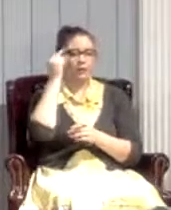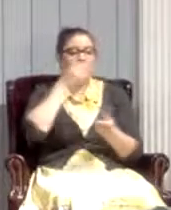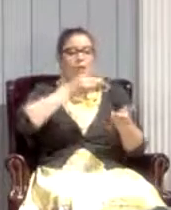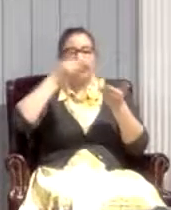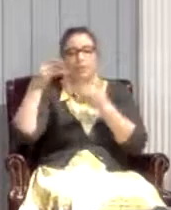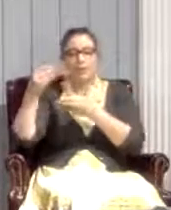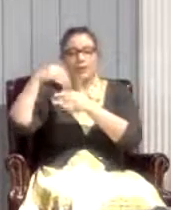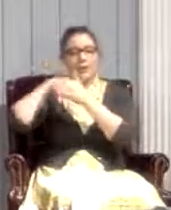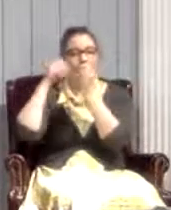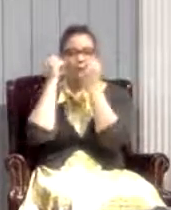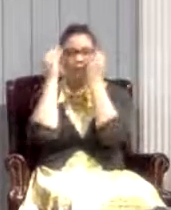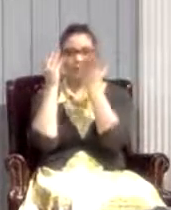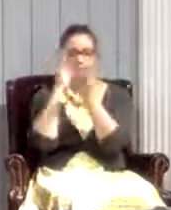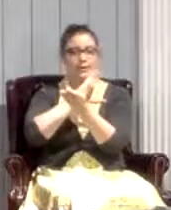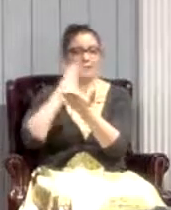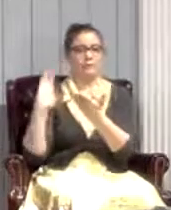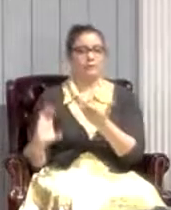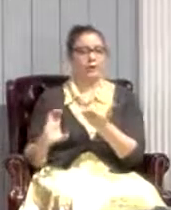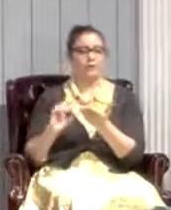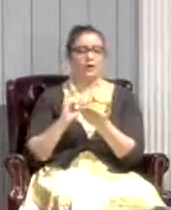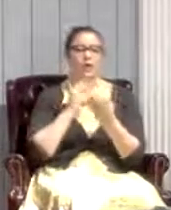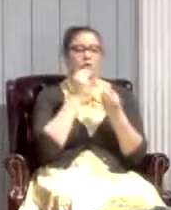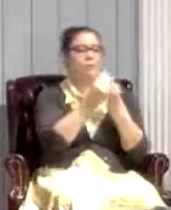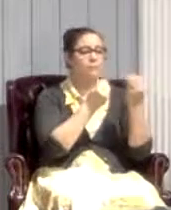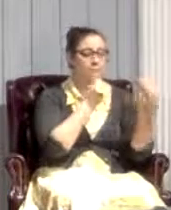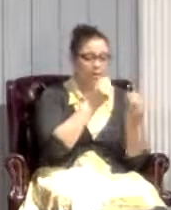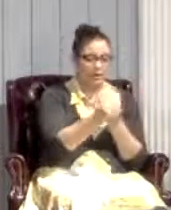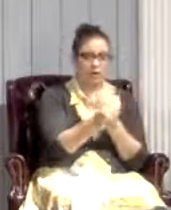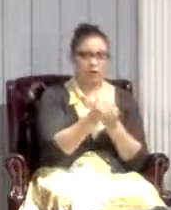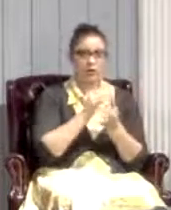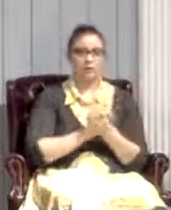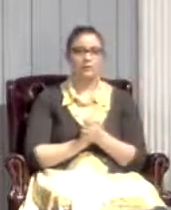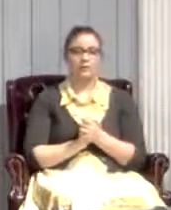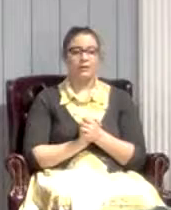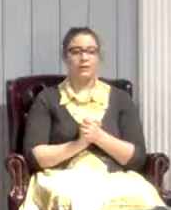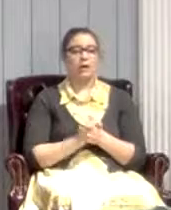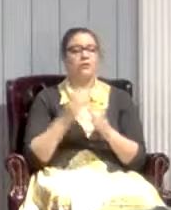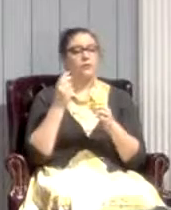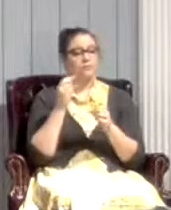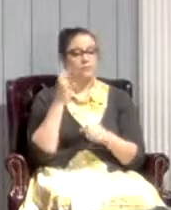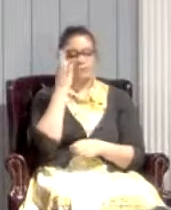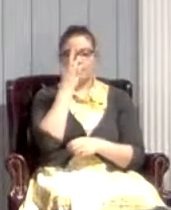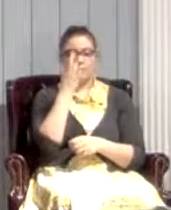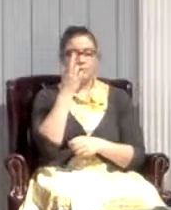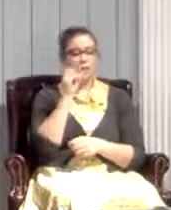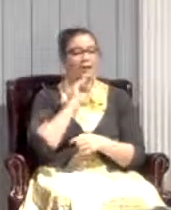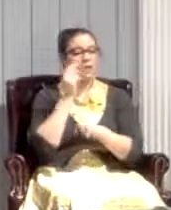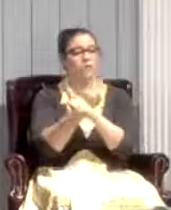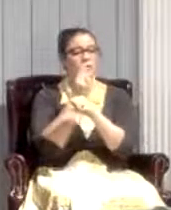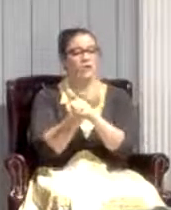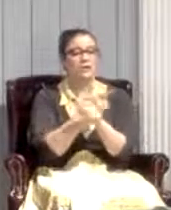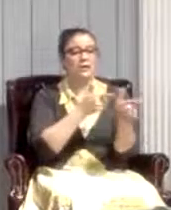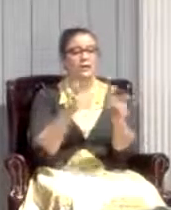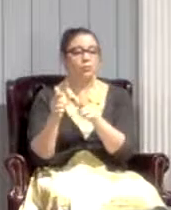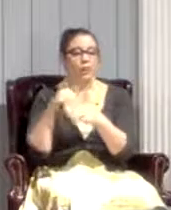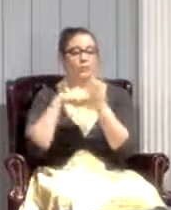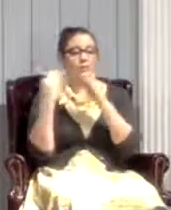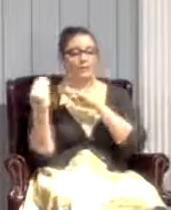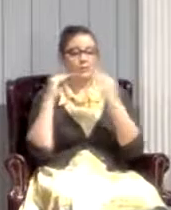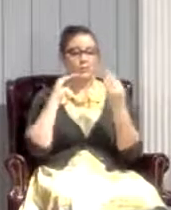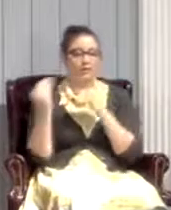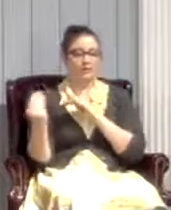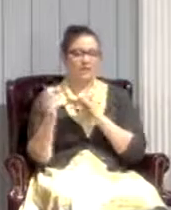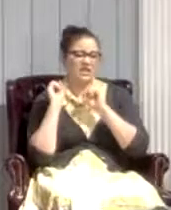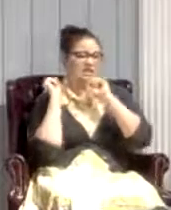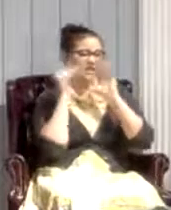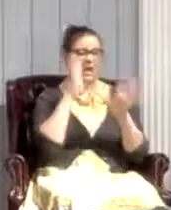Christ to so minister and so work. The reason I'm going to use these weapons of warfare, he says, is to cast